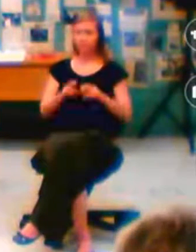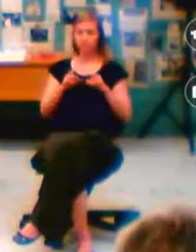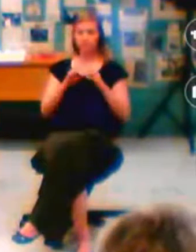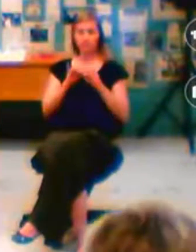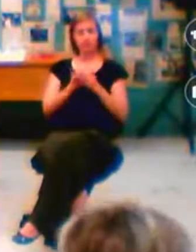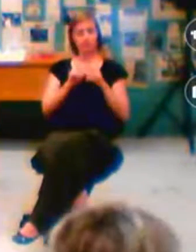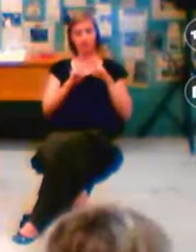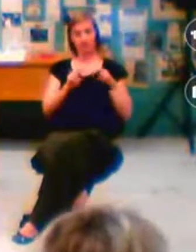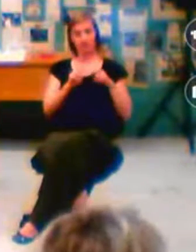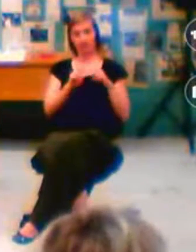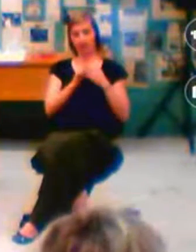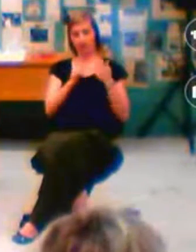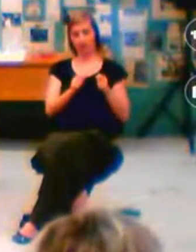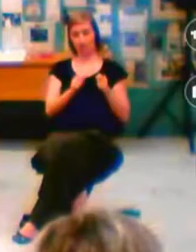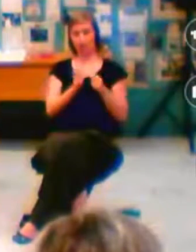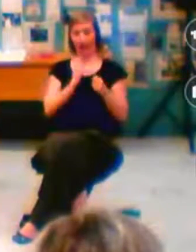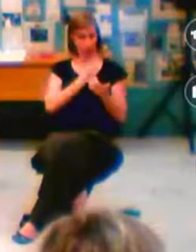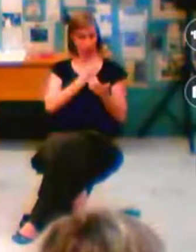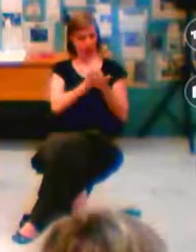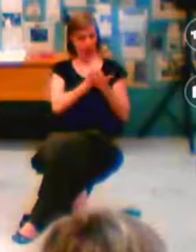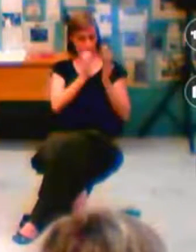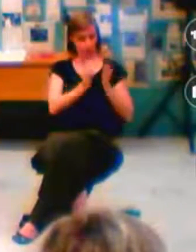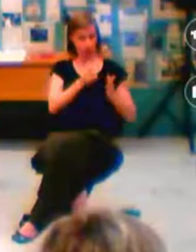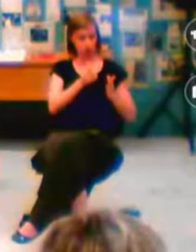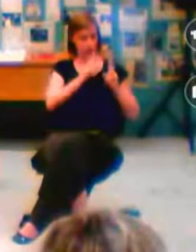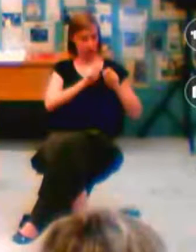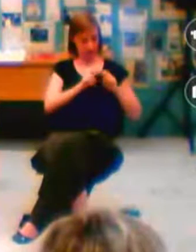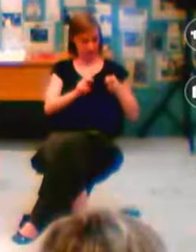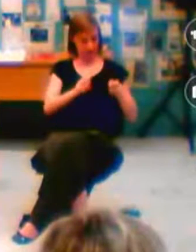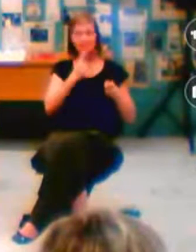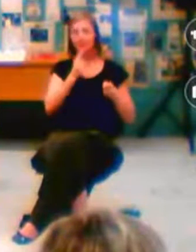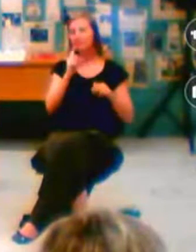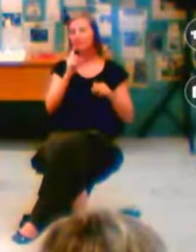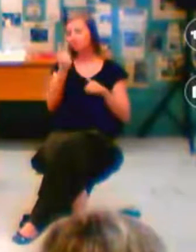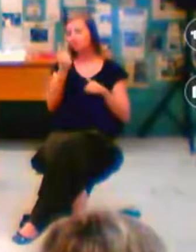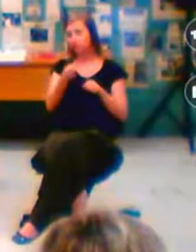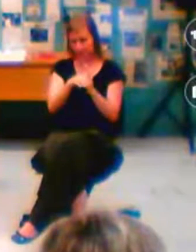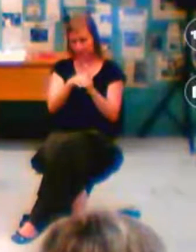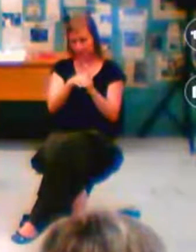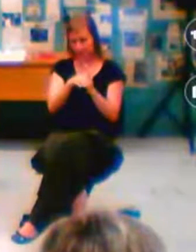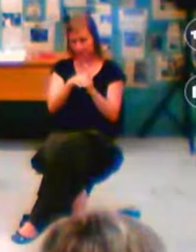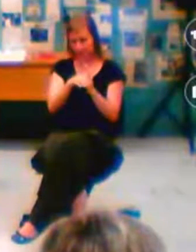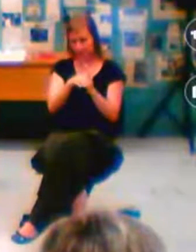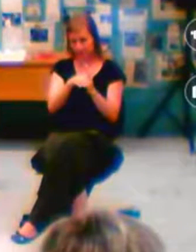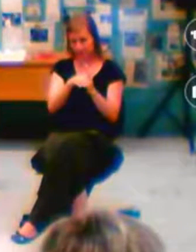I'll take that one first. Yeah. Yep. All right. What's your head? So